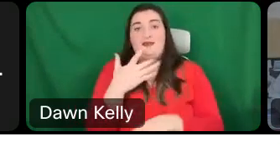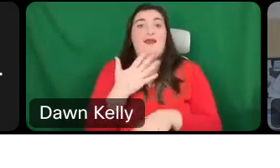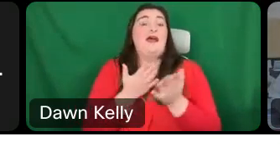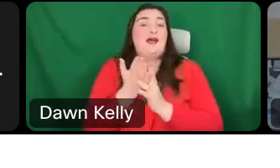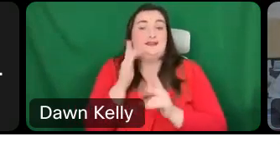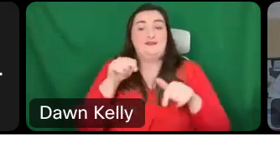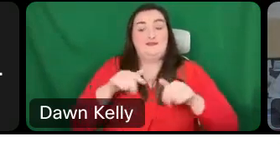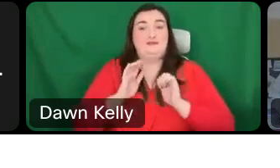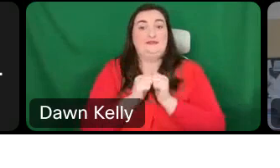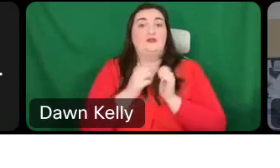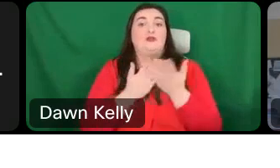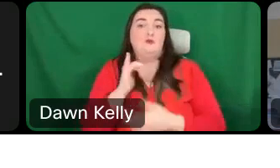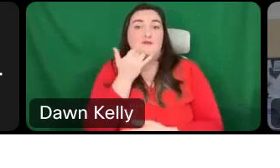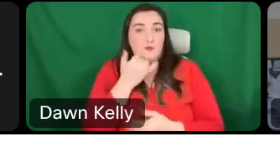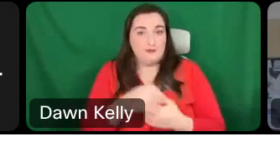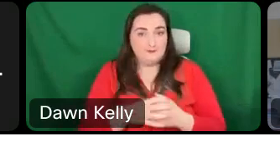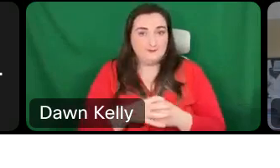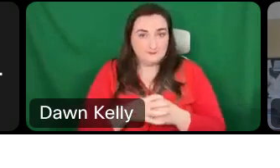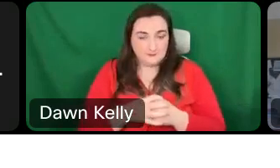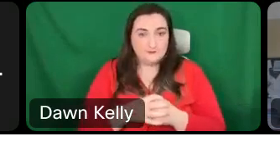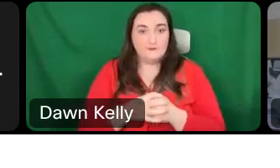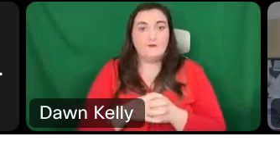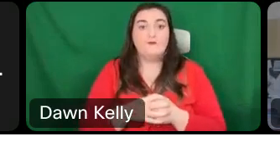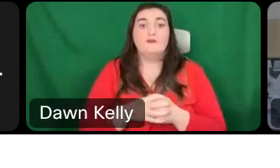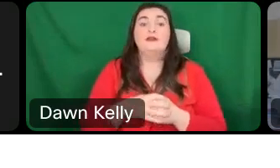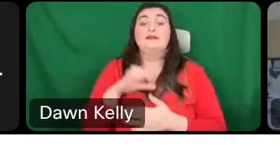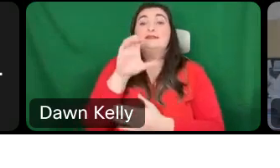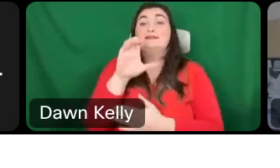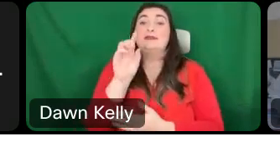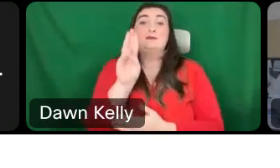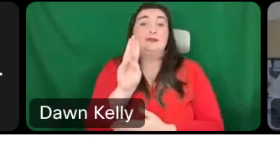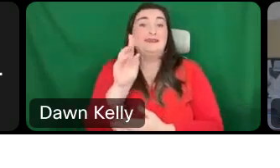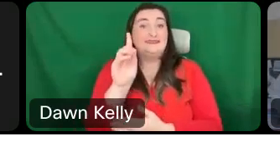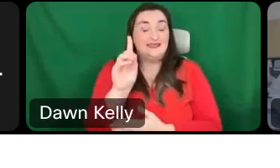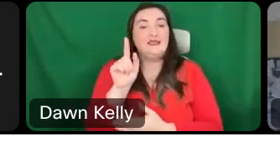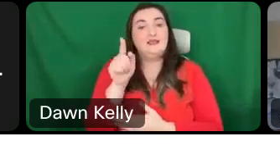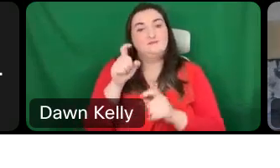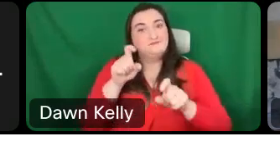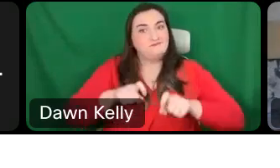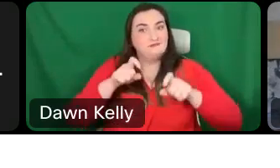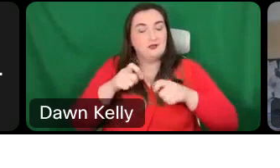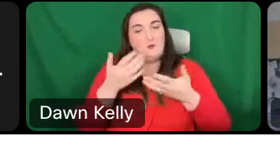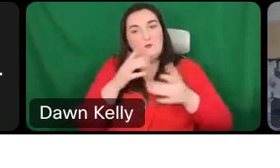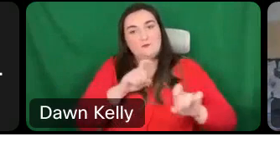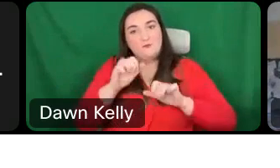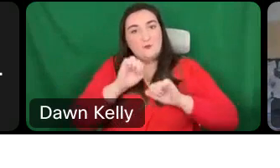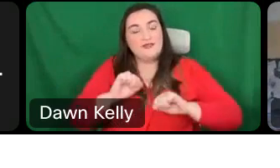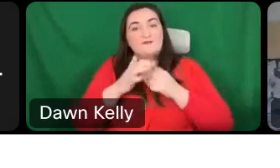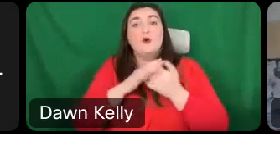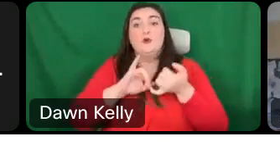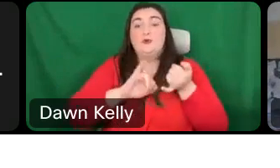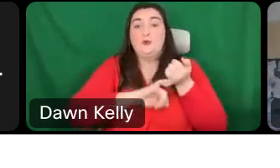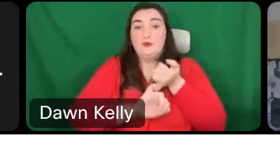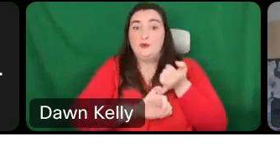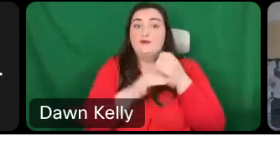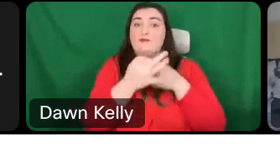Next slide. So CPD is pending for those from the